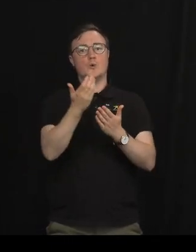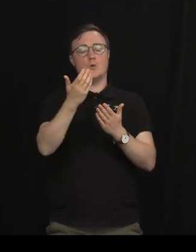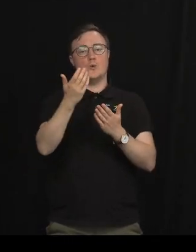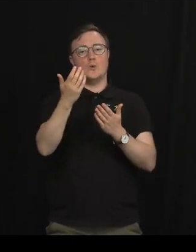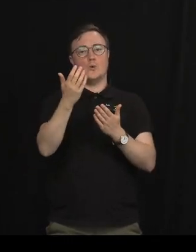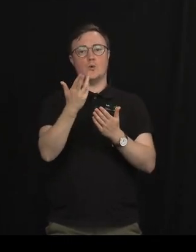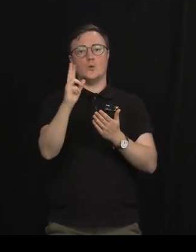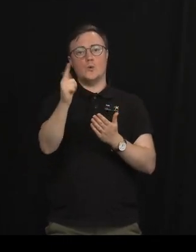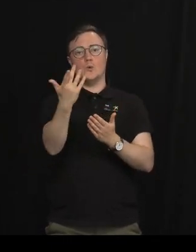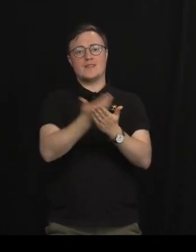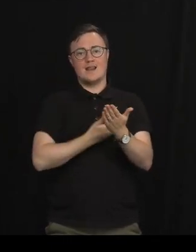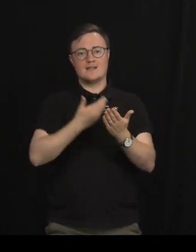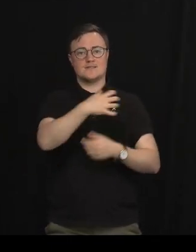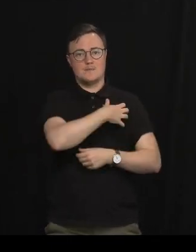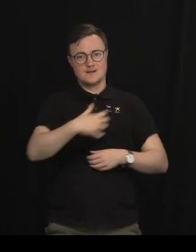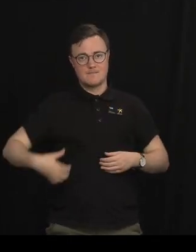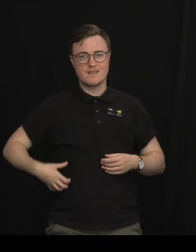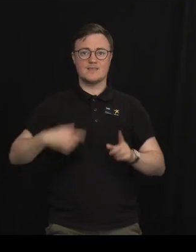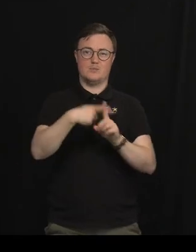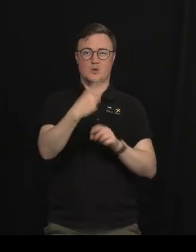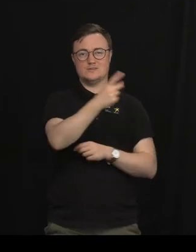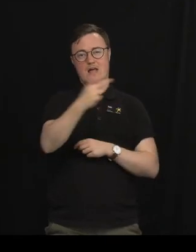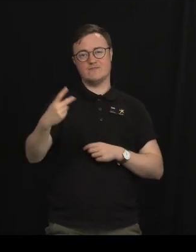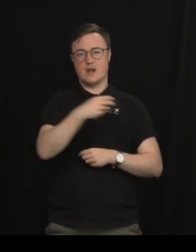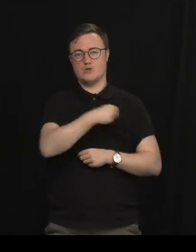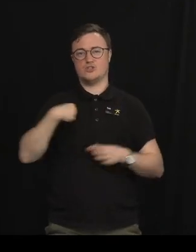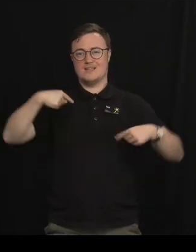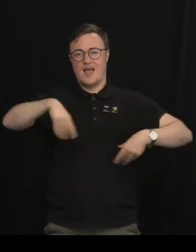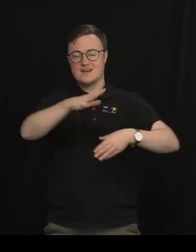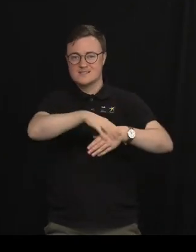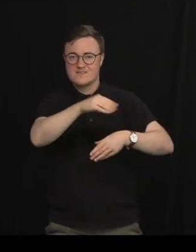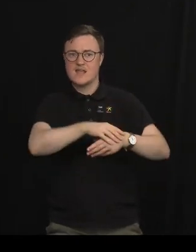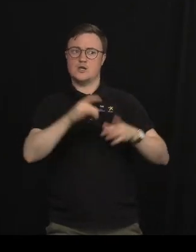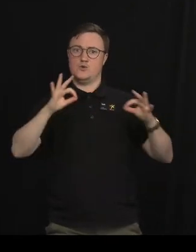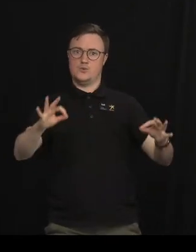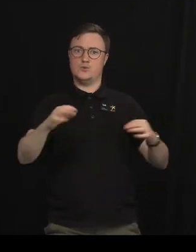and governments, other governments, not just Sweden, to ensure that there are no more